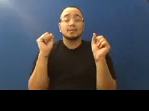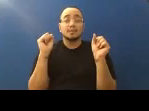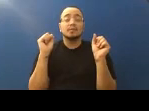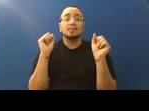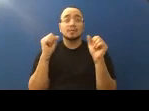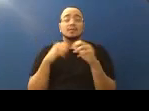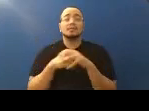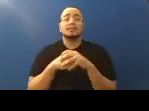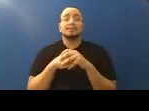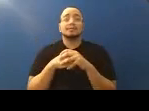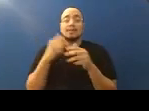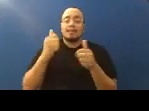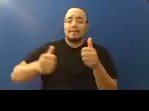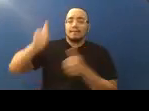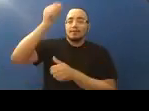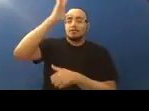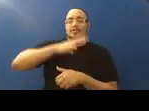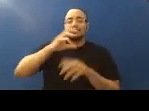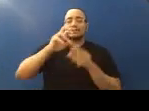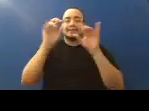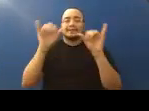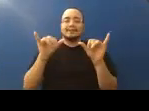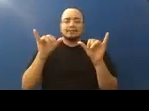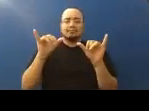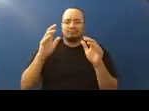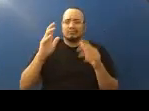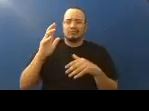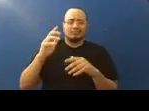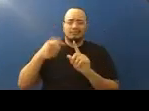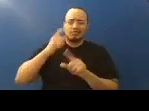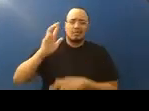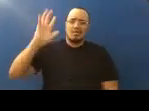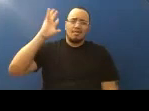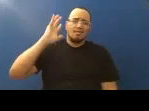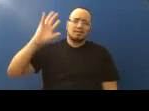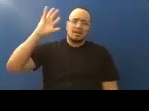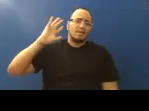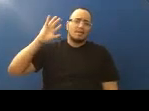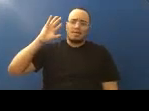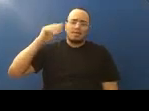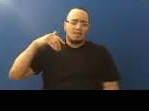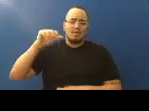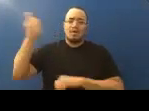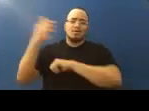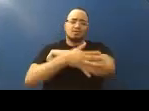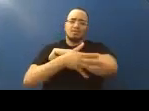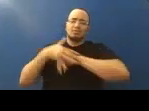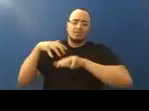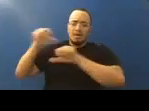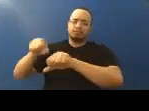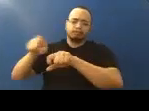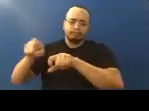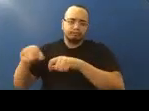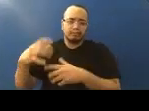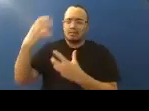the patriarchy is colonial. So we have been experiencing patriarchy for a long time, and safety is